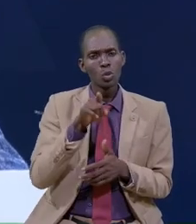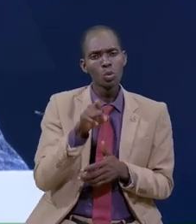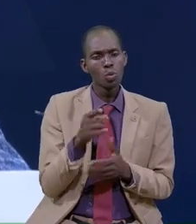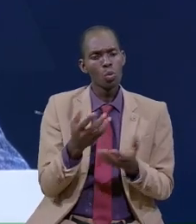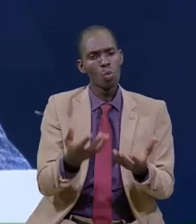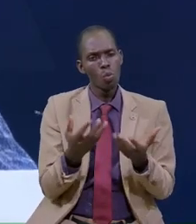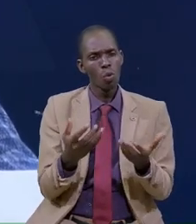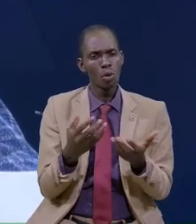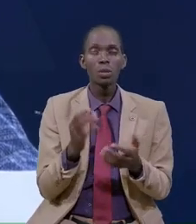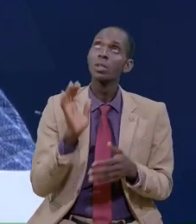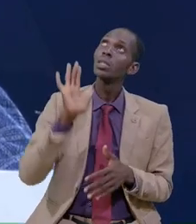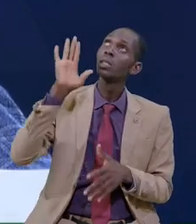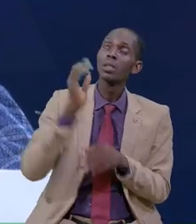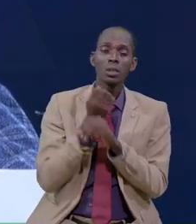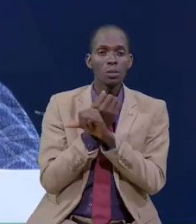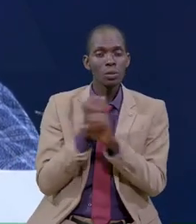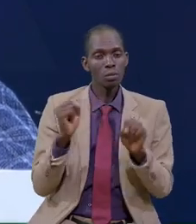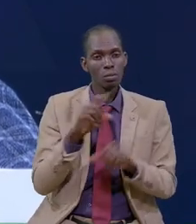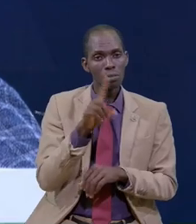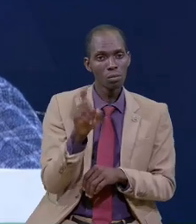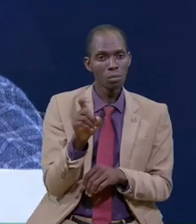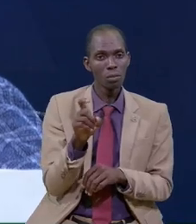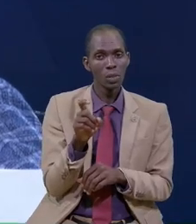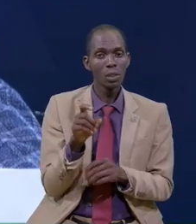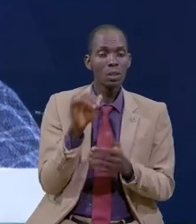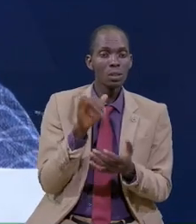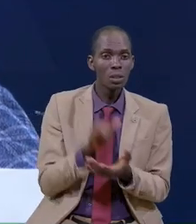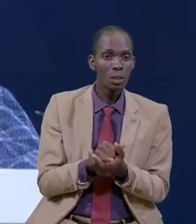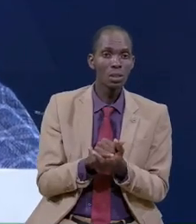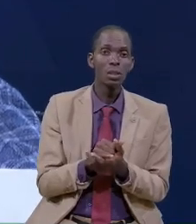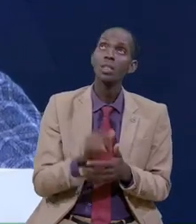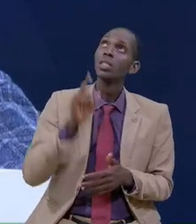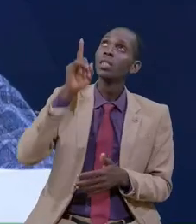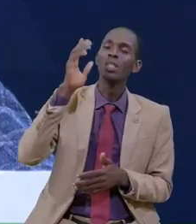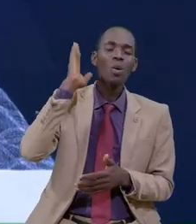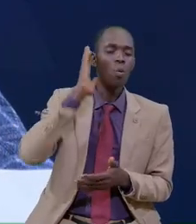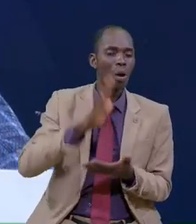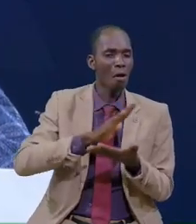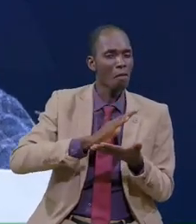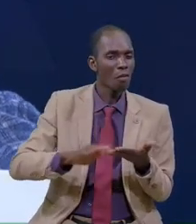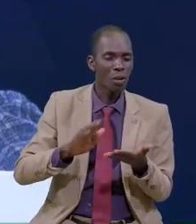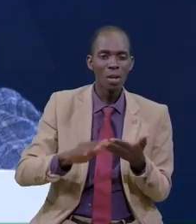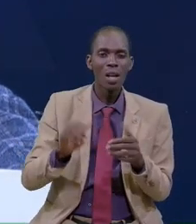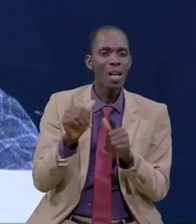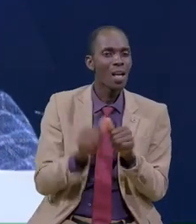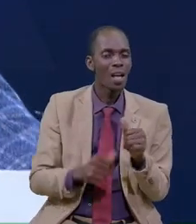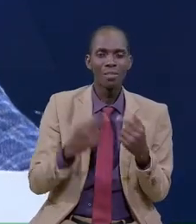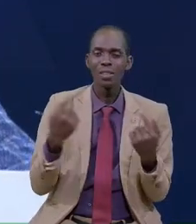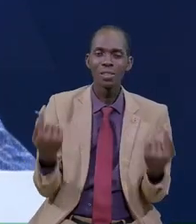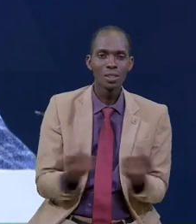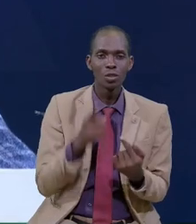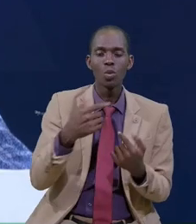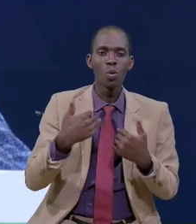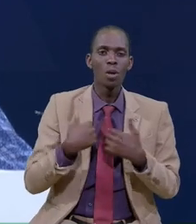salvation of the Lord. Est-ce que tu demandes le salut du Seigneur? That He will forgive every sin you ever committed in life.